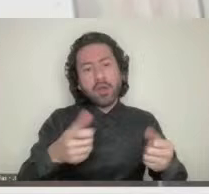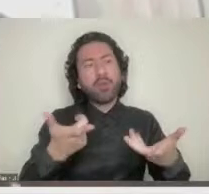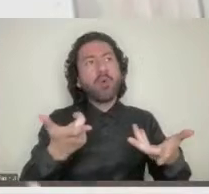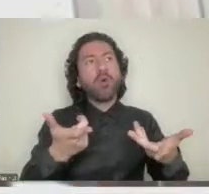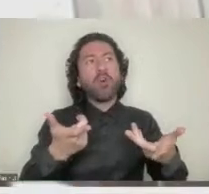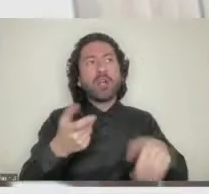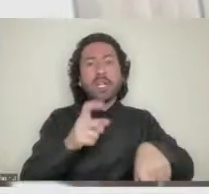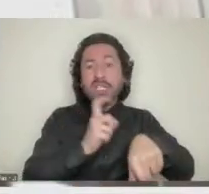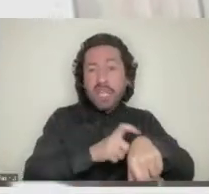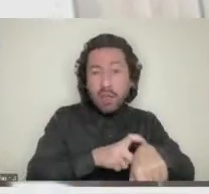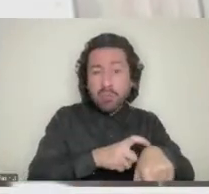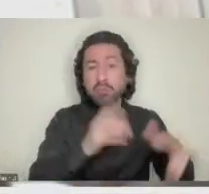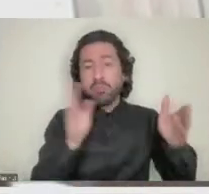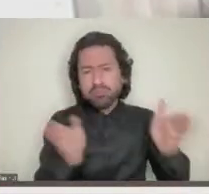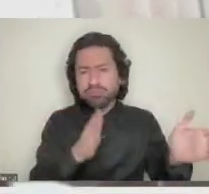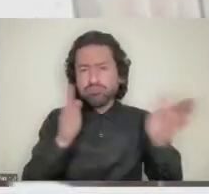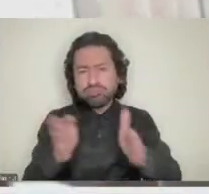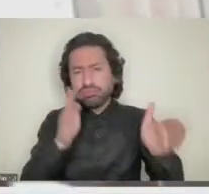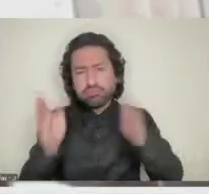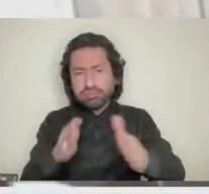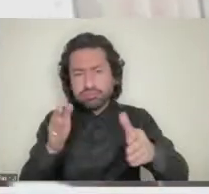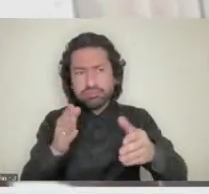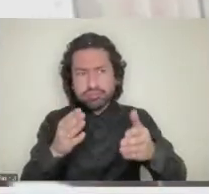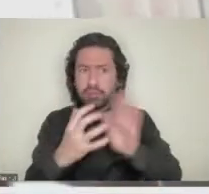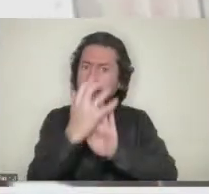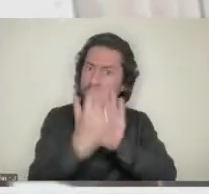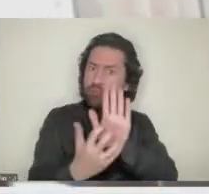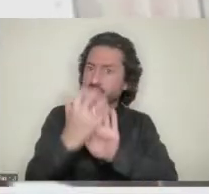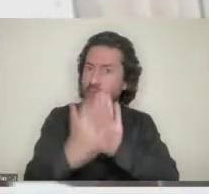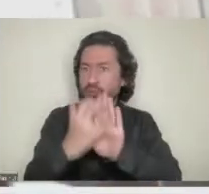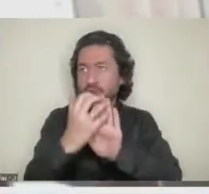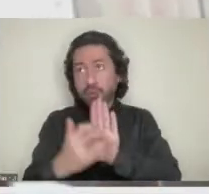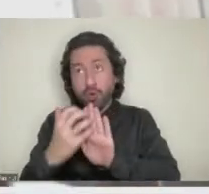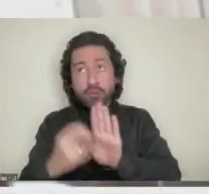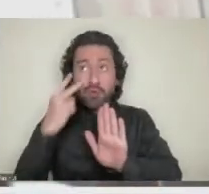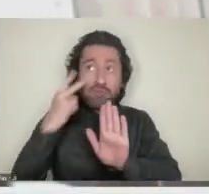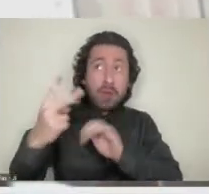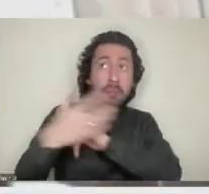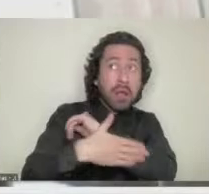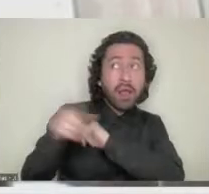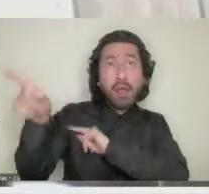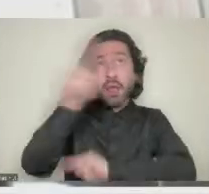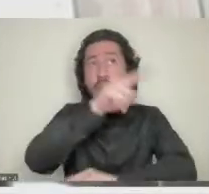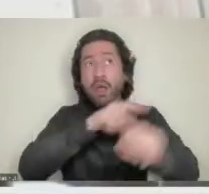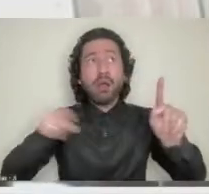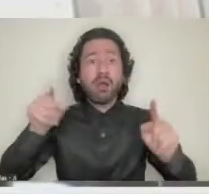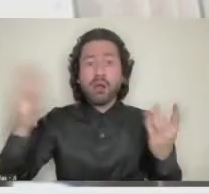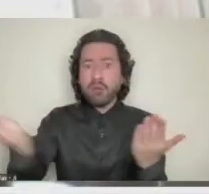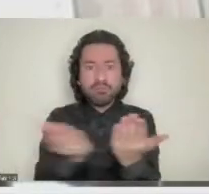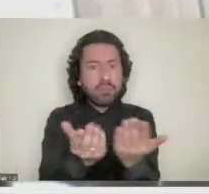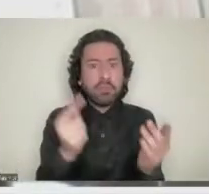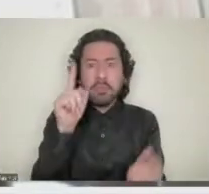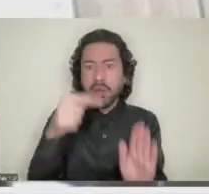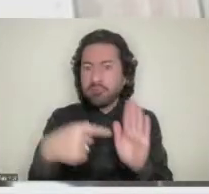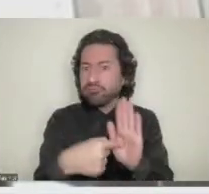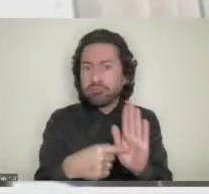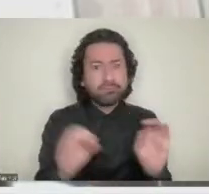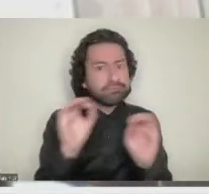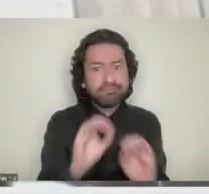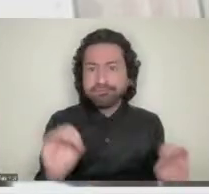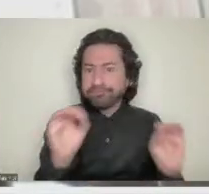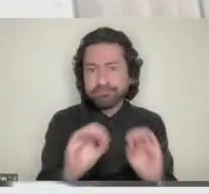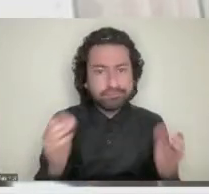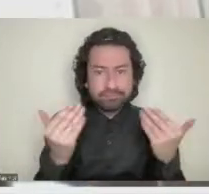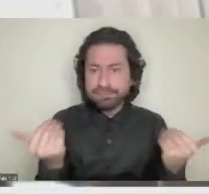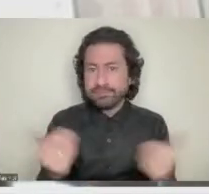indicator, regularly reported and compared among countries throughout time. And this